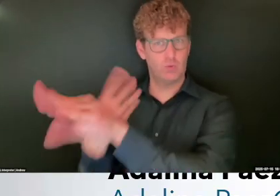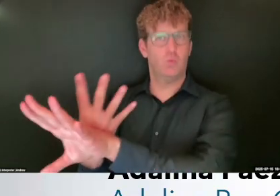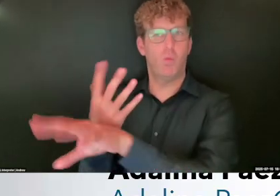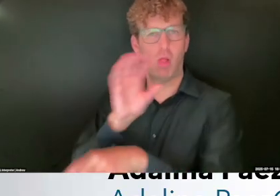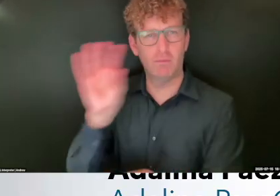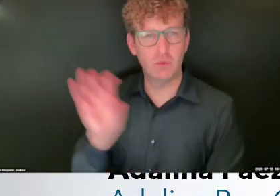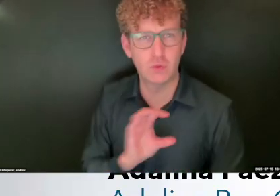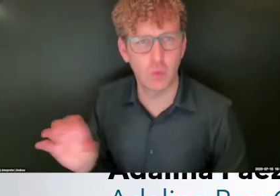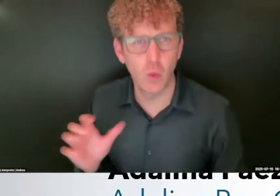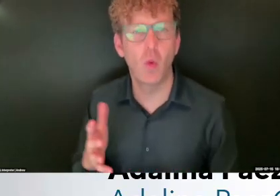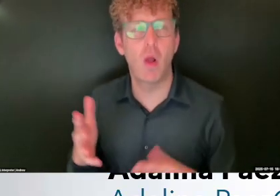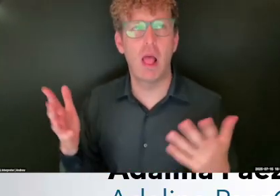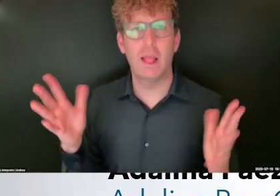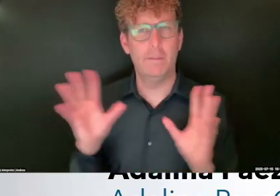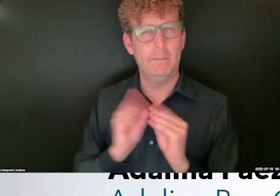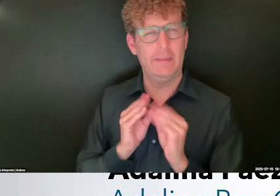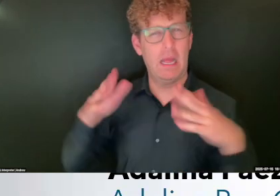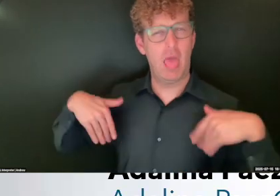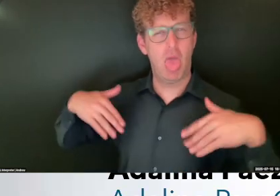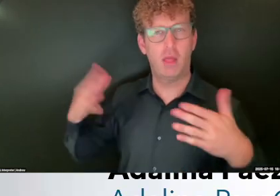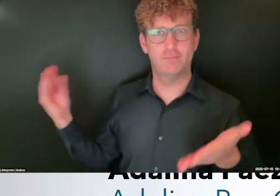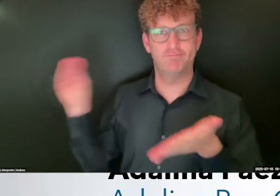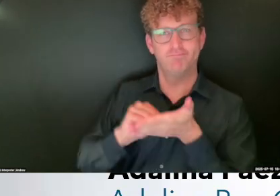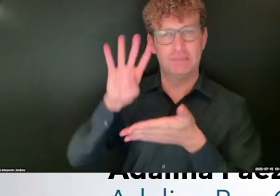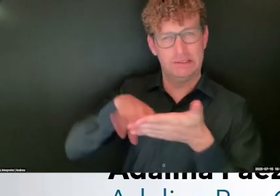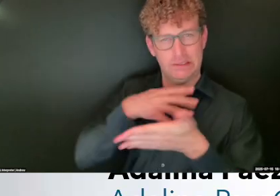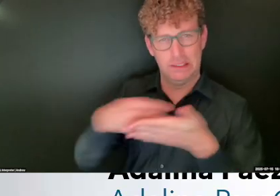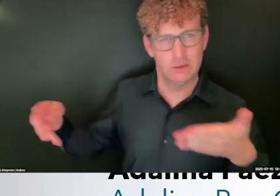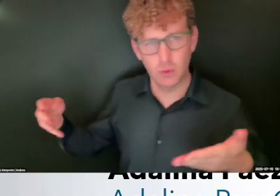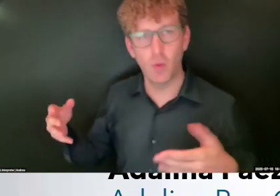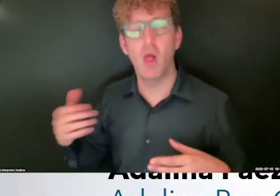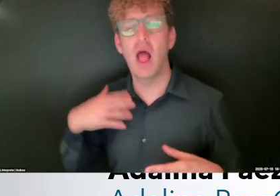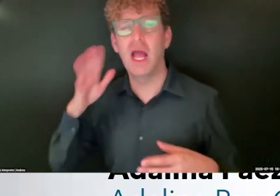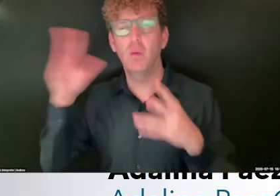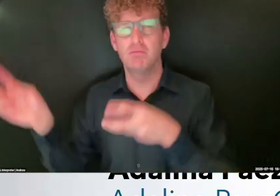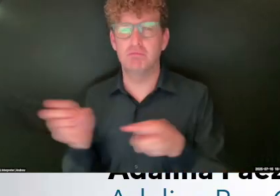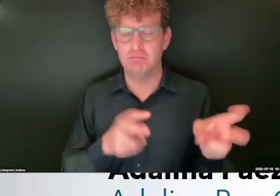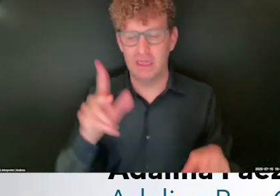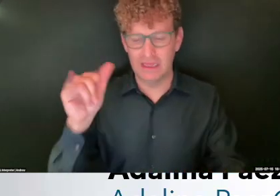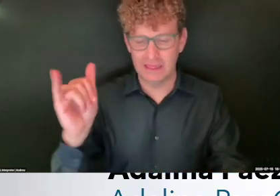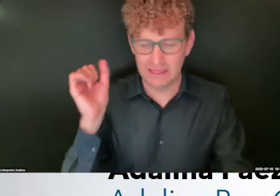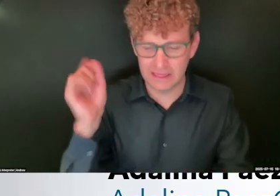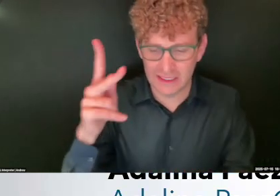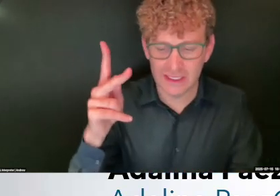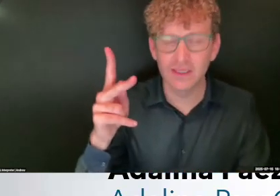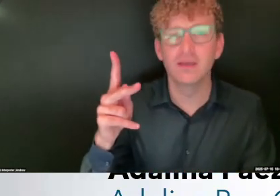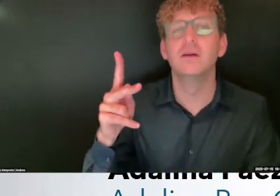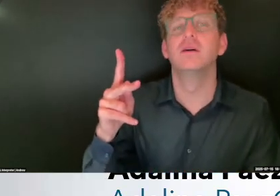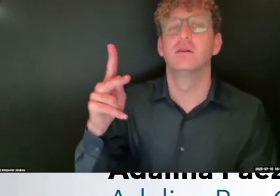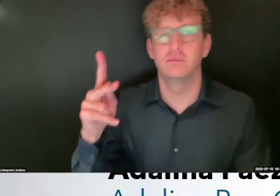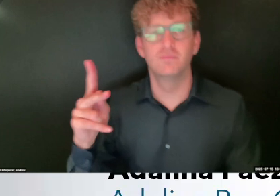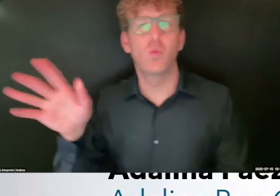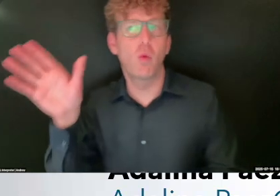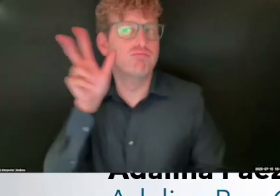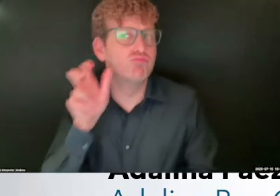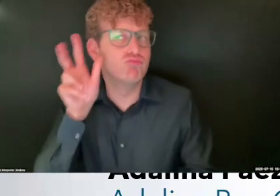scheduled. I'll drop a link in the chat to where more information about these listening sessions can be found,